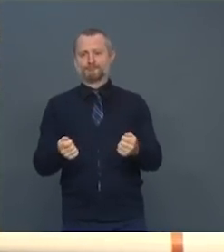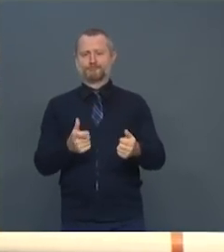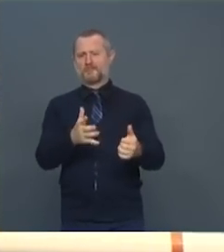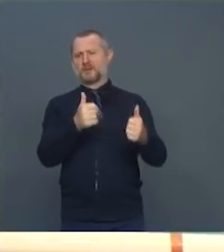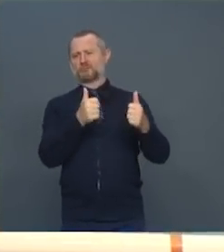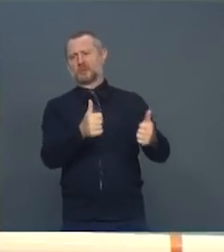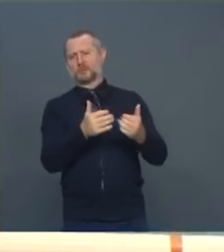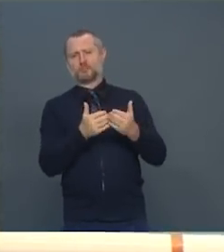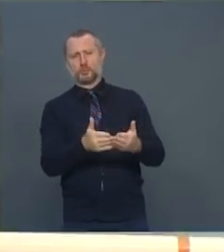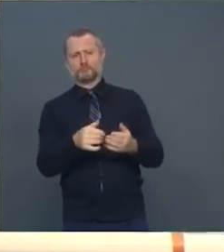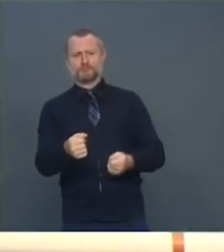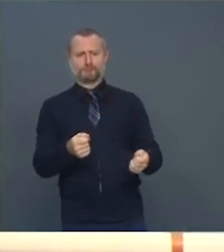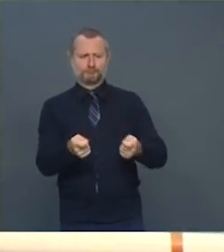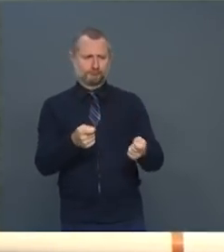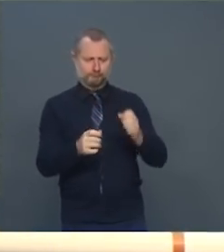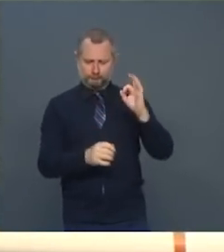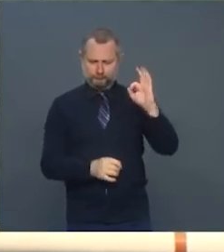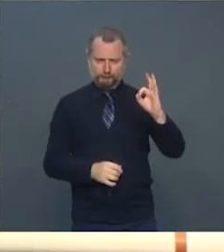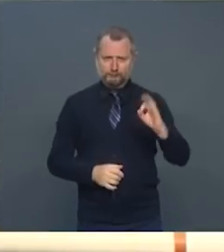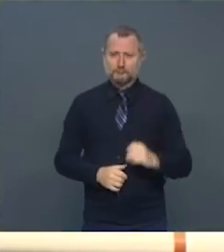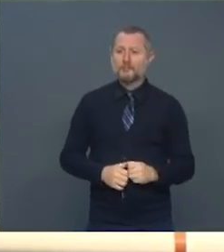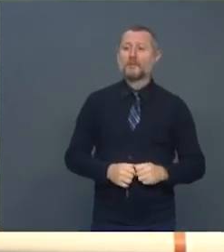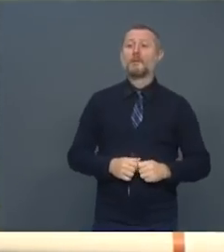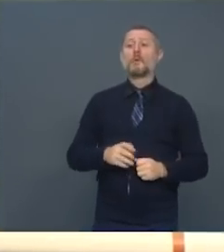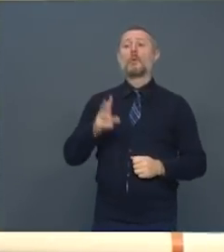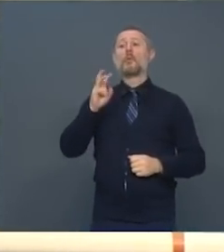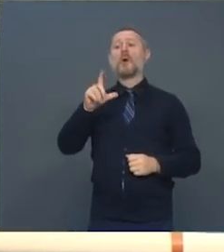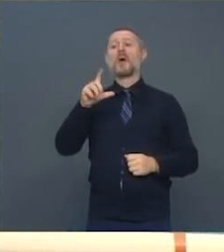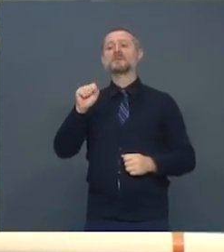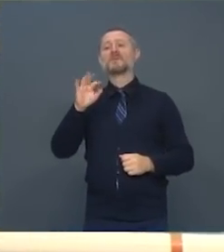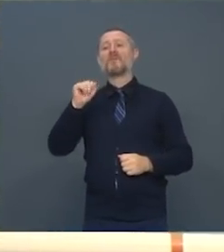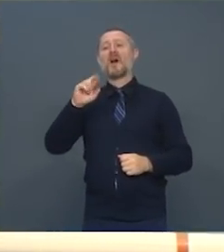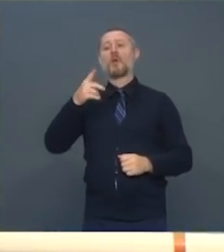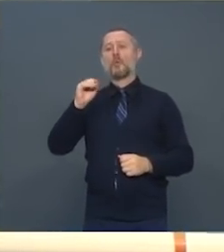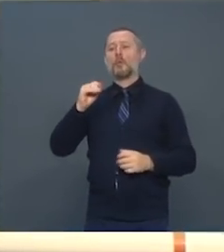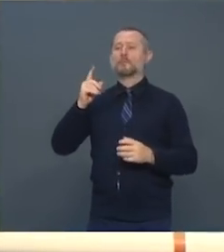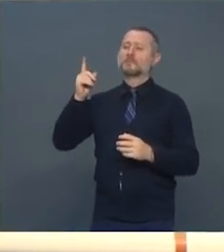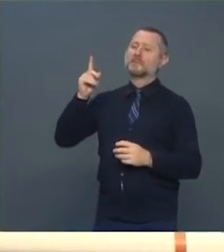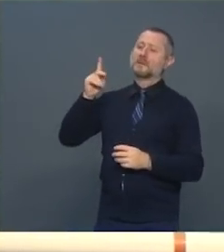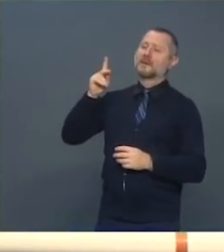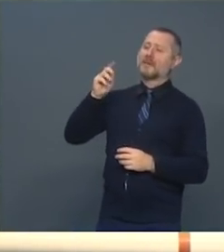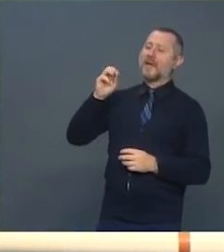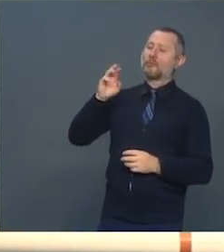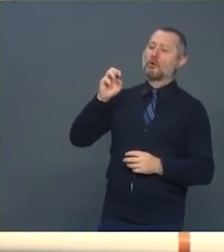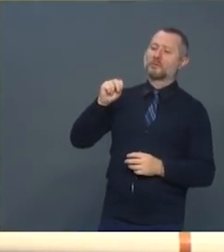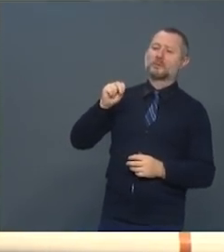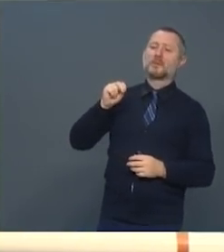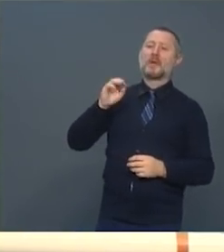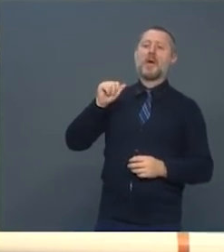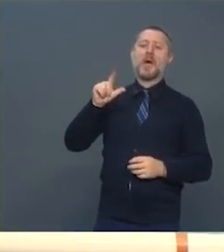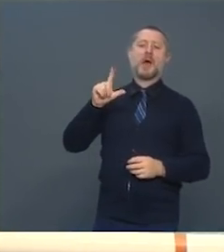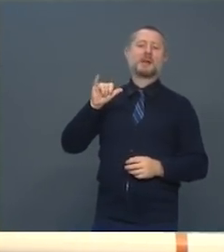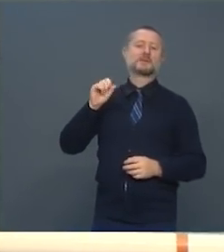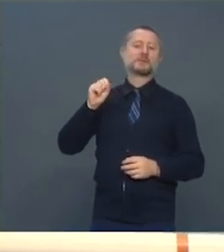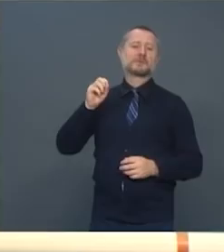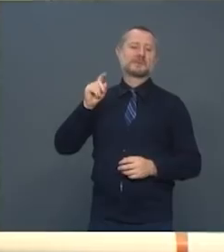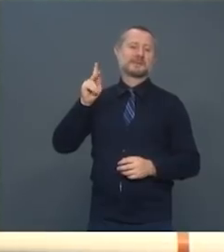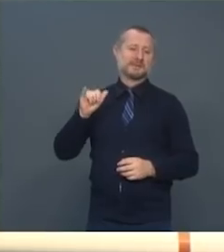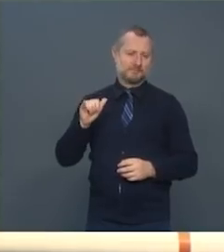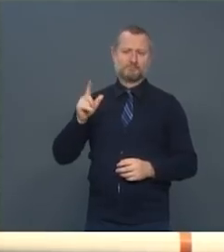He's with us today. And from Wells Fargo, Karen Alinsky. Again, Karen, thank you for everything that you've done for us as a